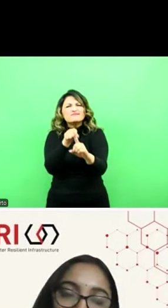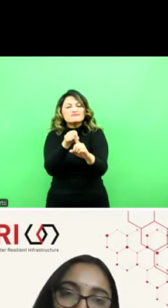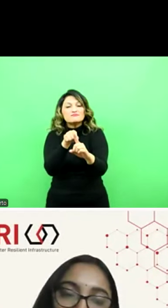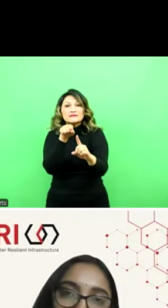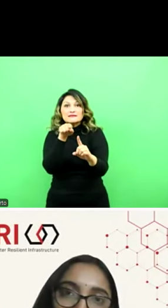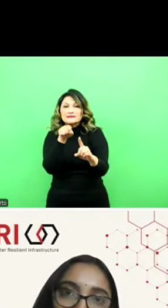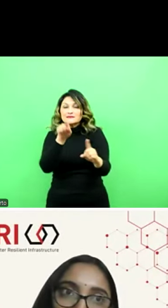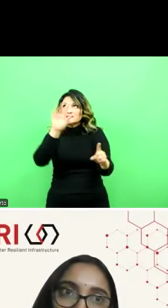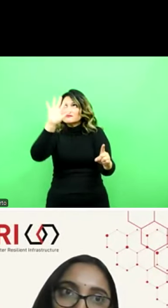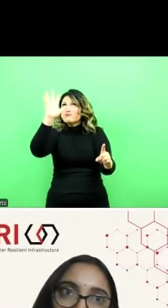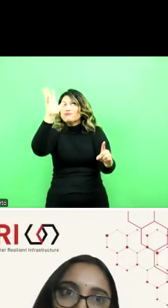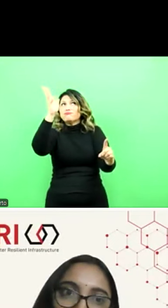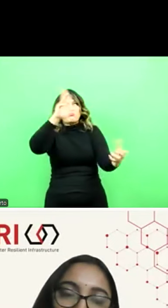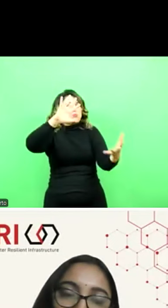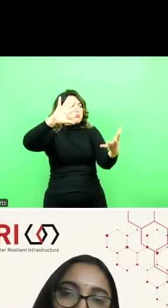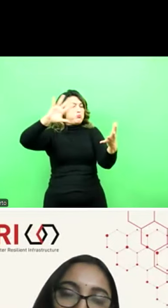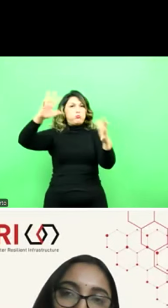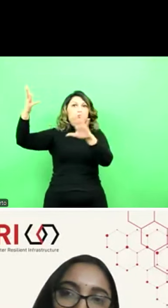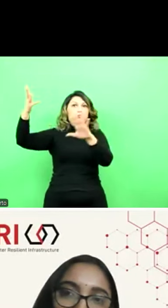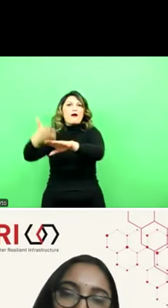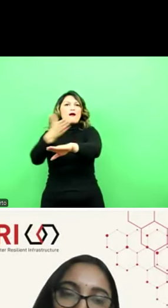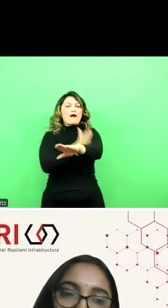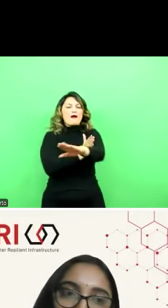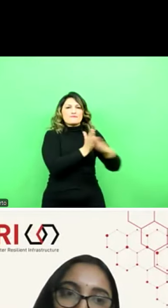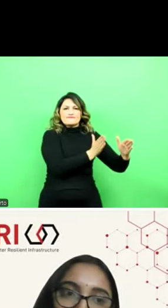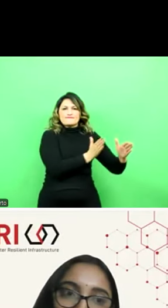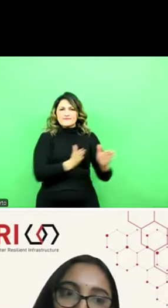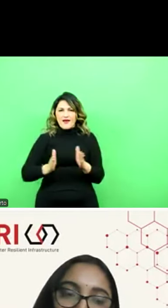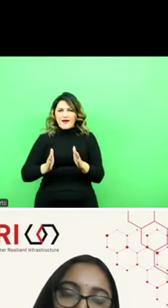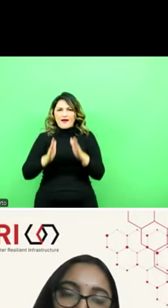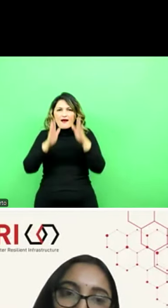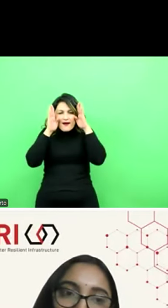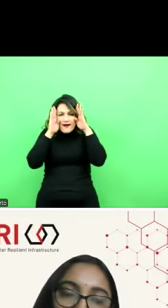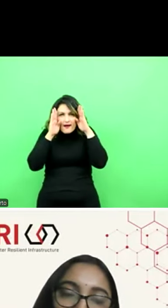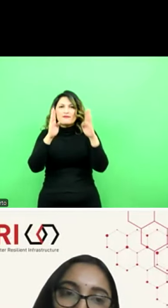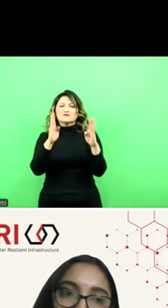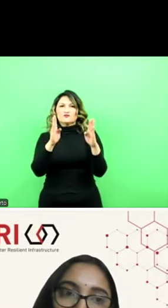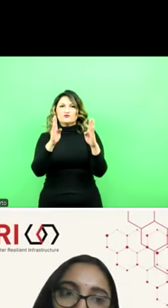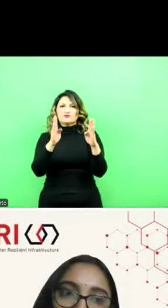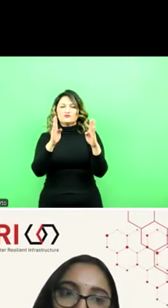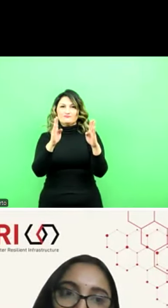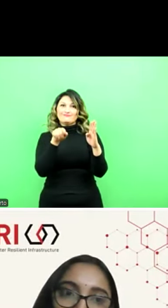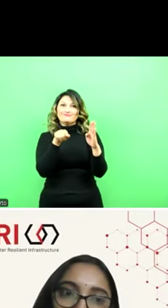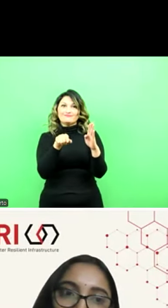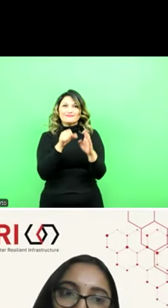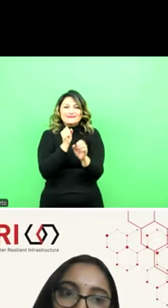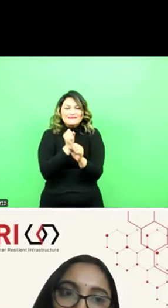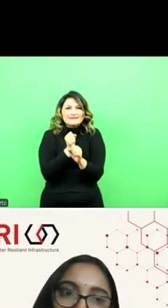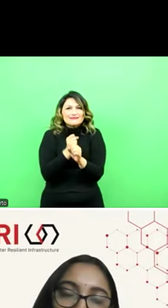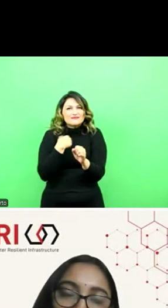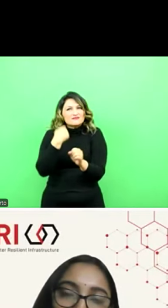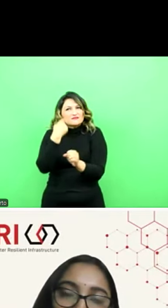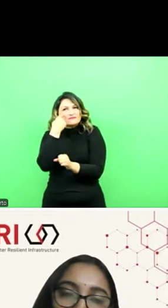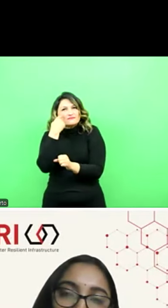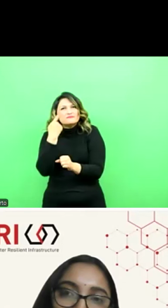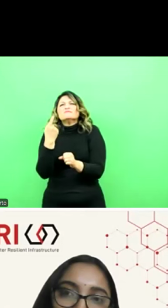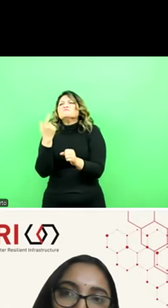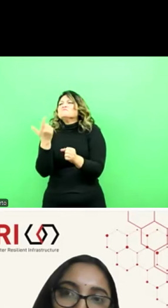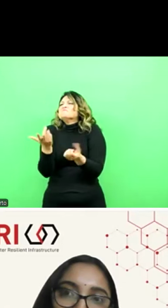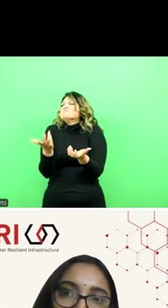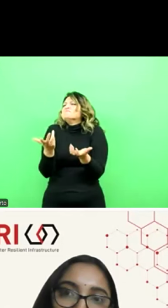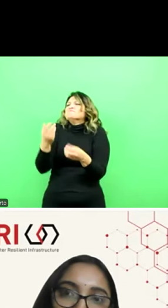we have taken multi-hazard approach, as Dr. Hamid had highlighted. There are systems of system approach. We are not just focusing on the hospitals,